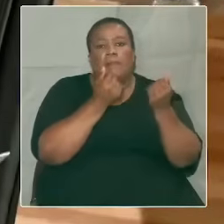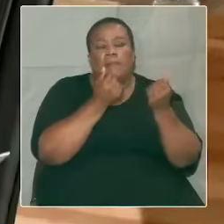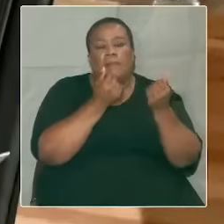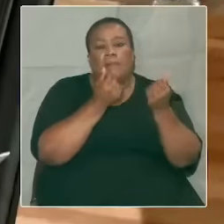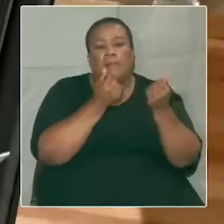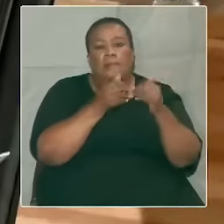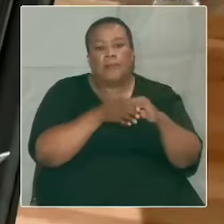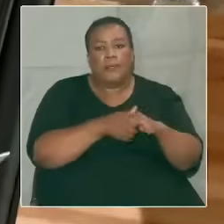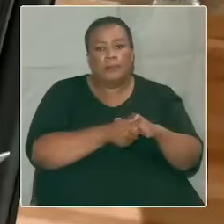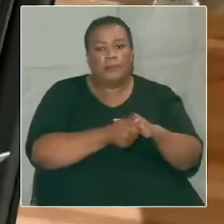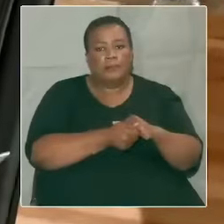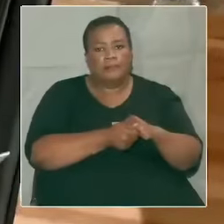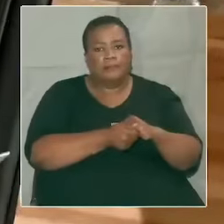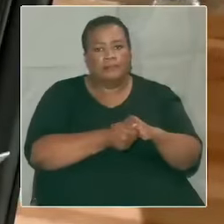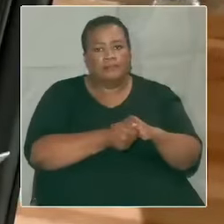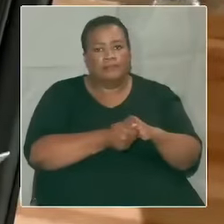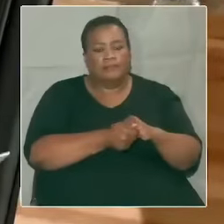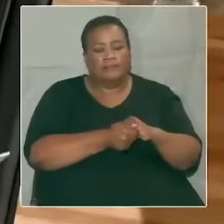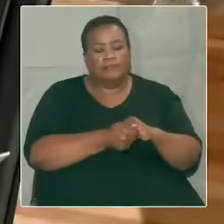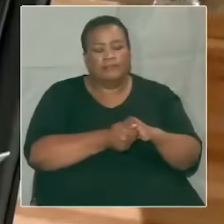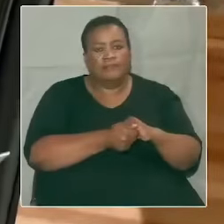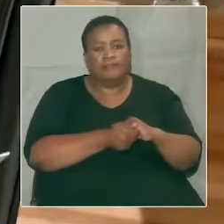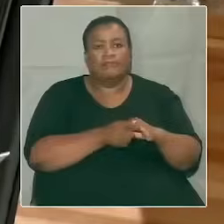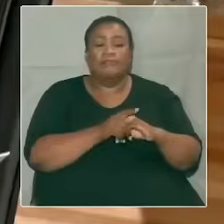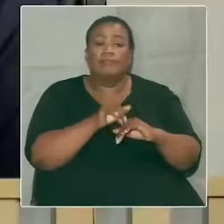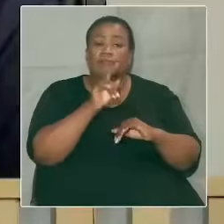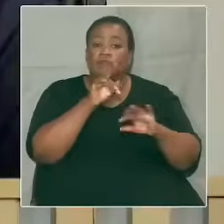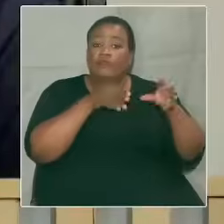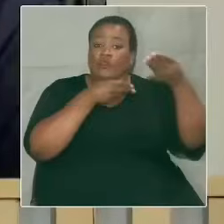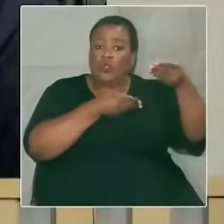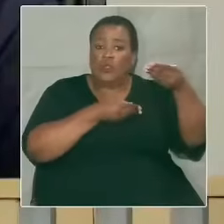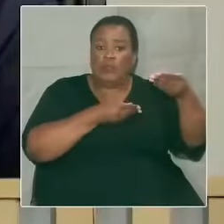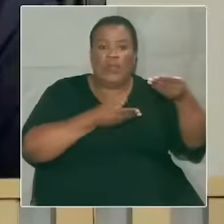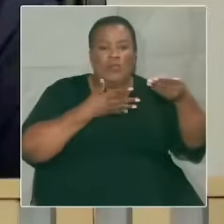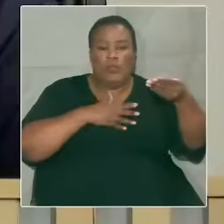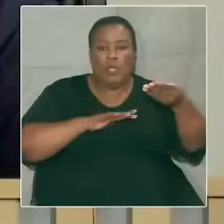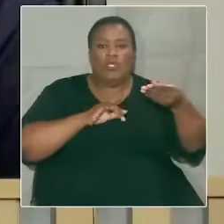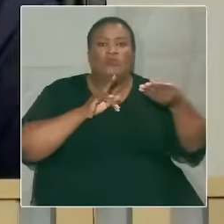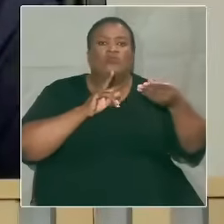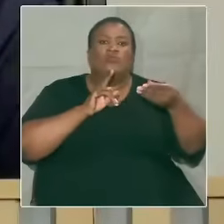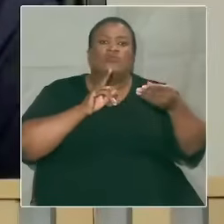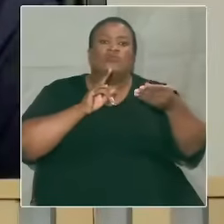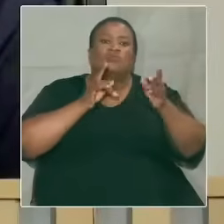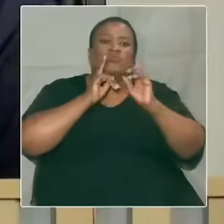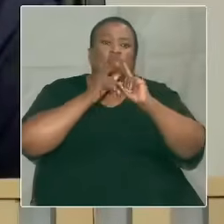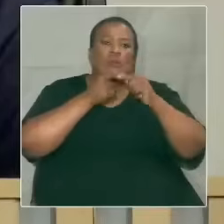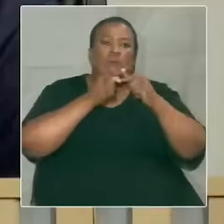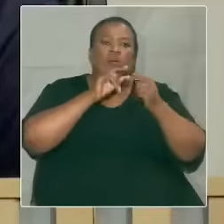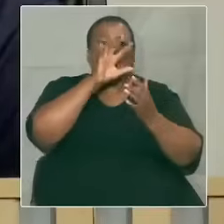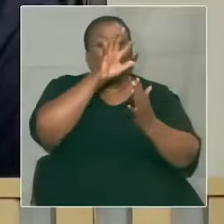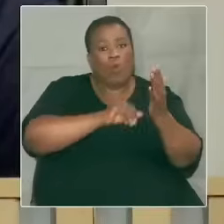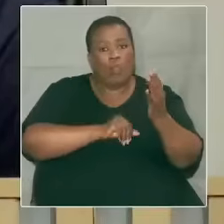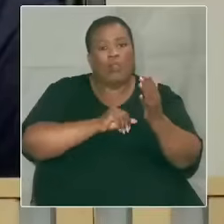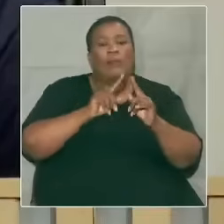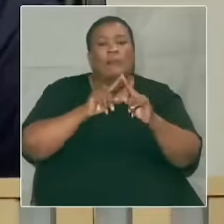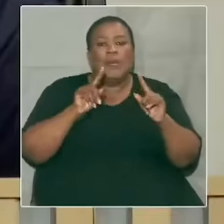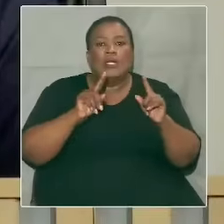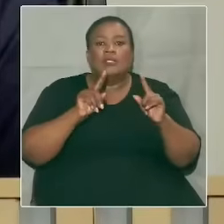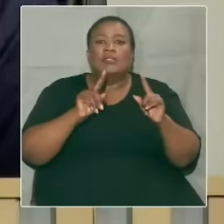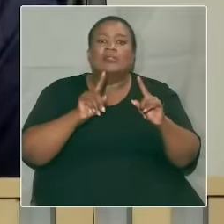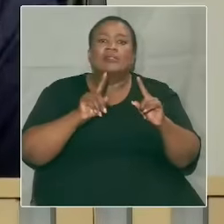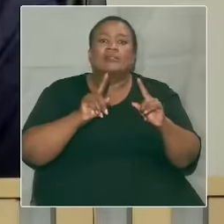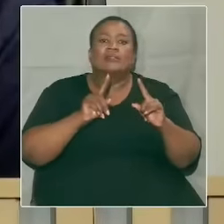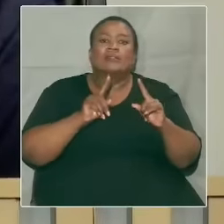So if you look at this document, I don't want to deal with all of them, but they mainly follow the same pattern. They follow the